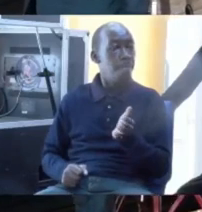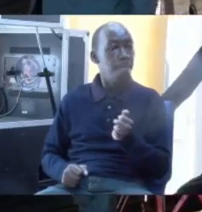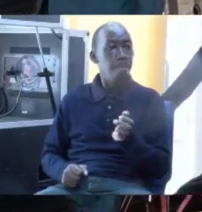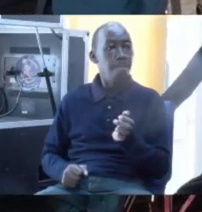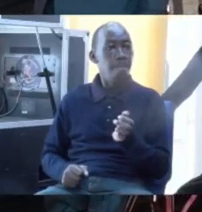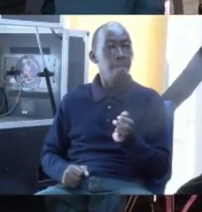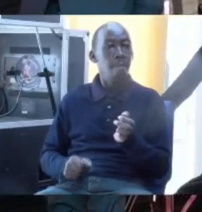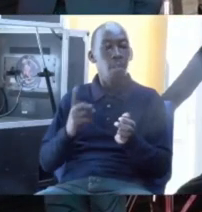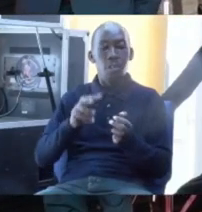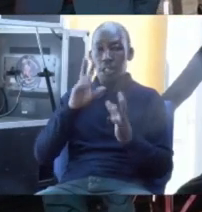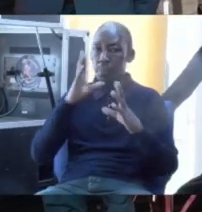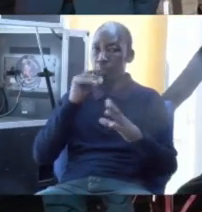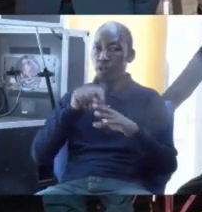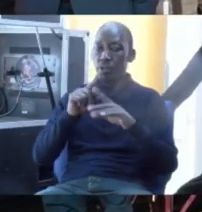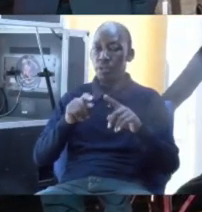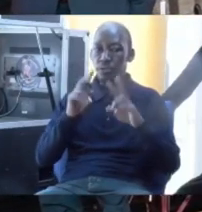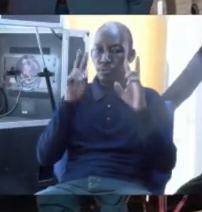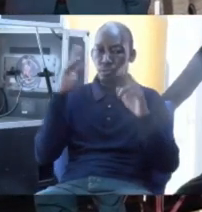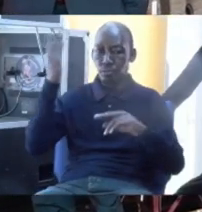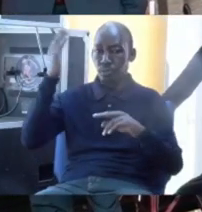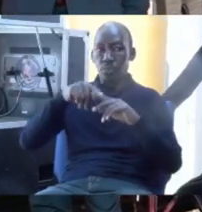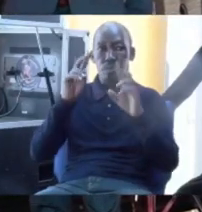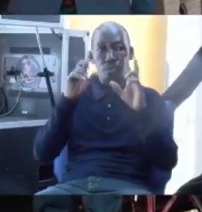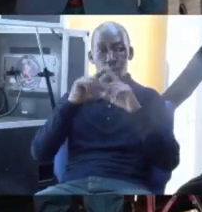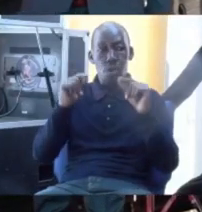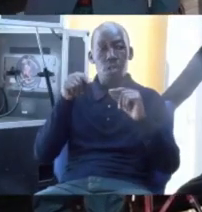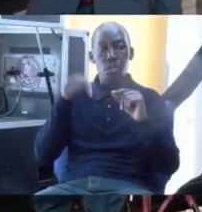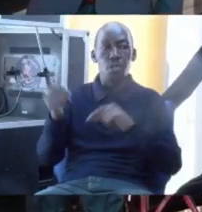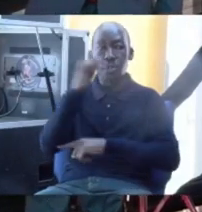Let's preach on that scripture this morning.